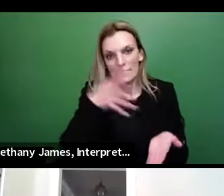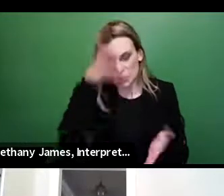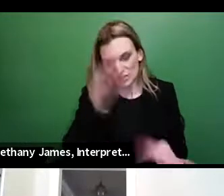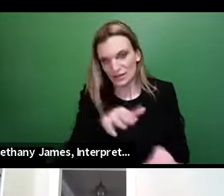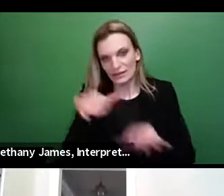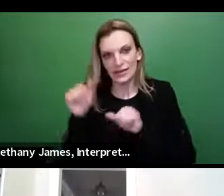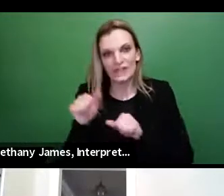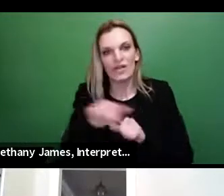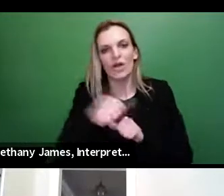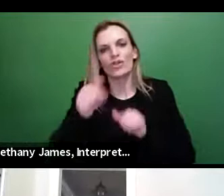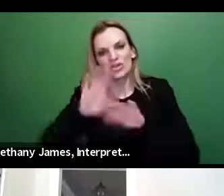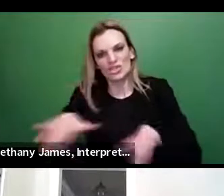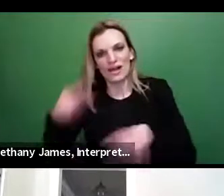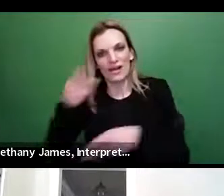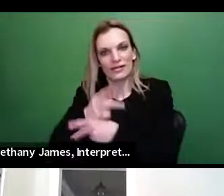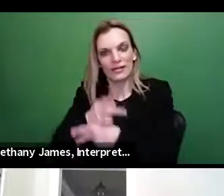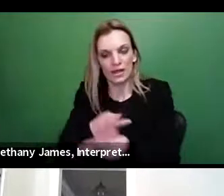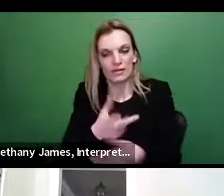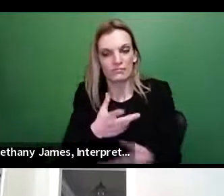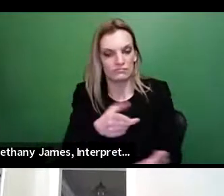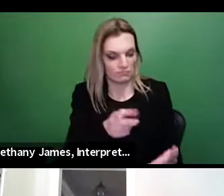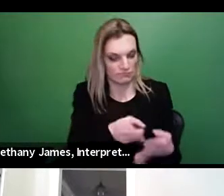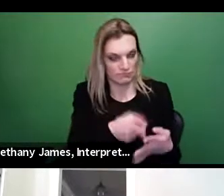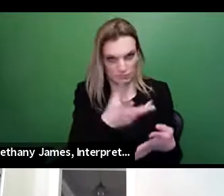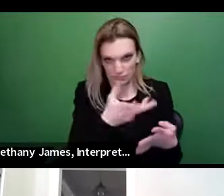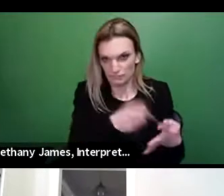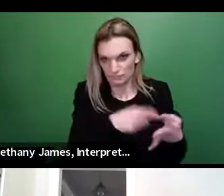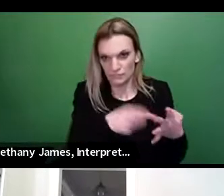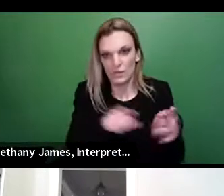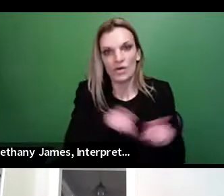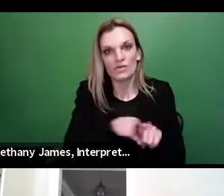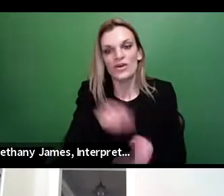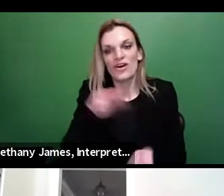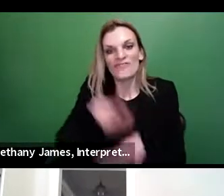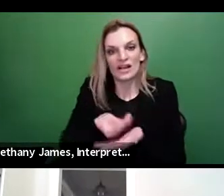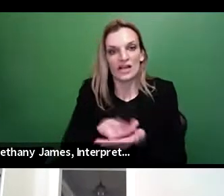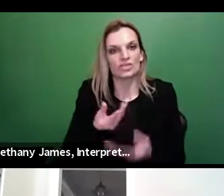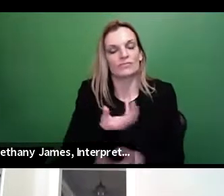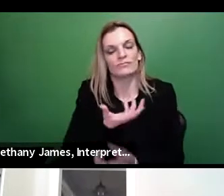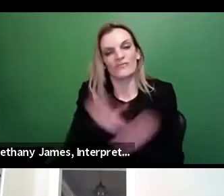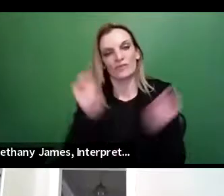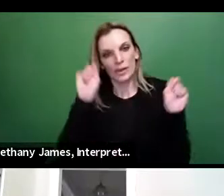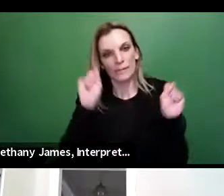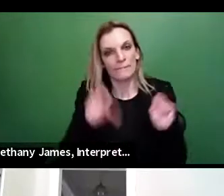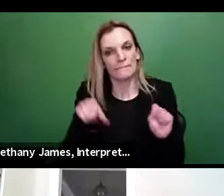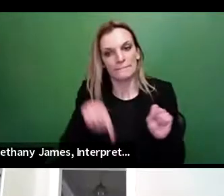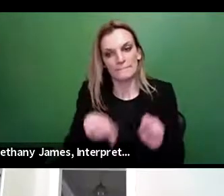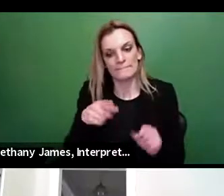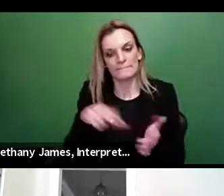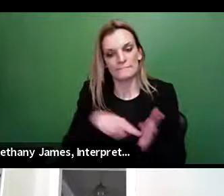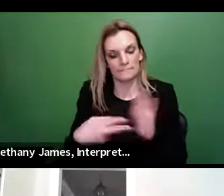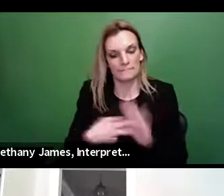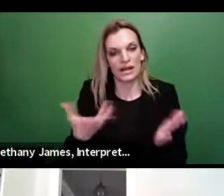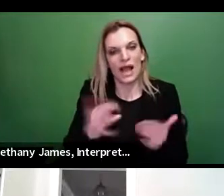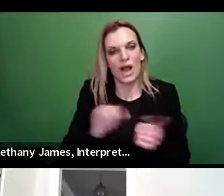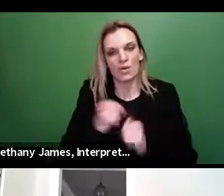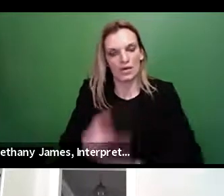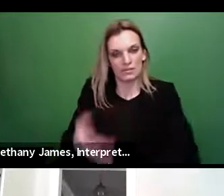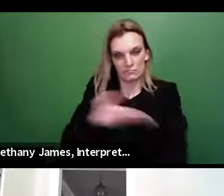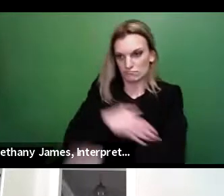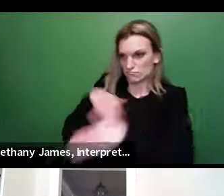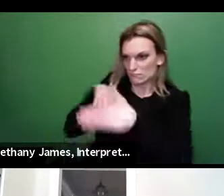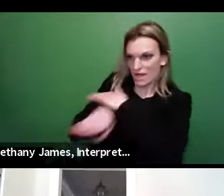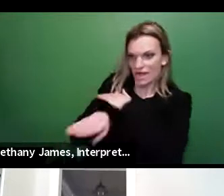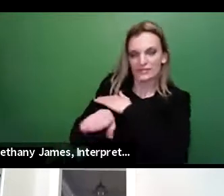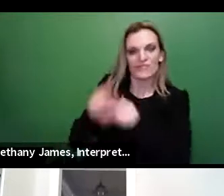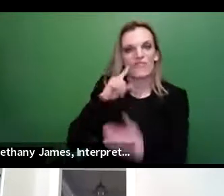The second committee is the Financial Freedom Committee, which is working on actions to close gaps and increase access to wealth.